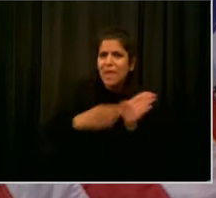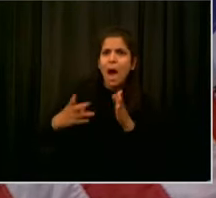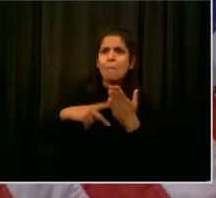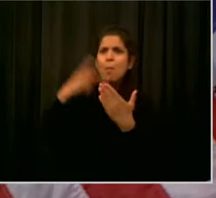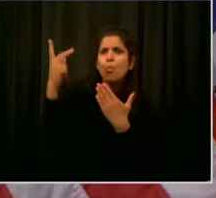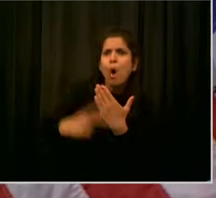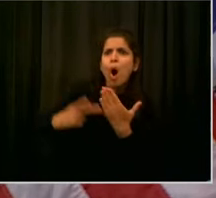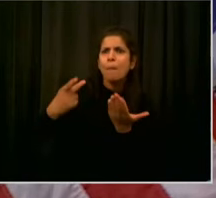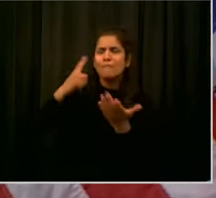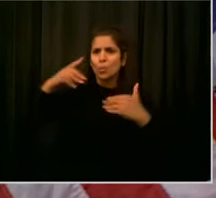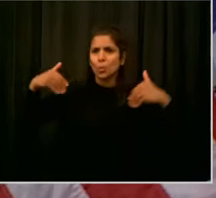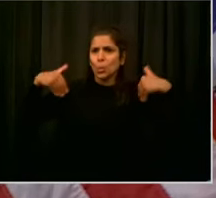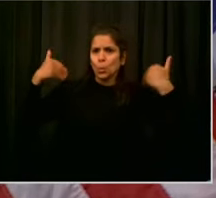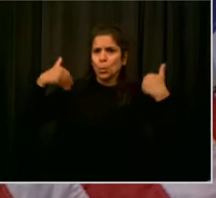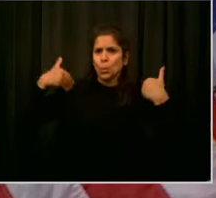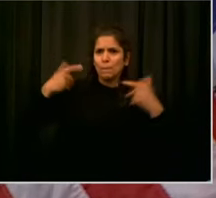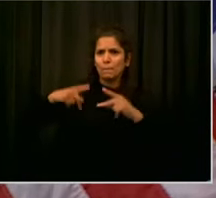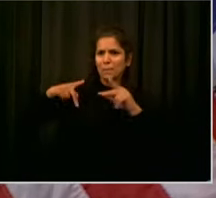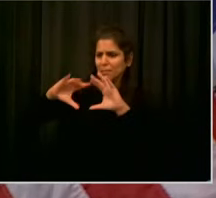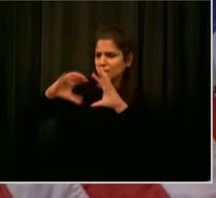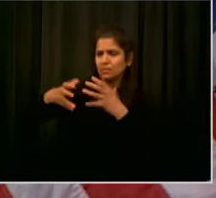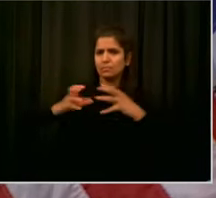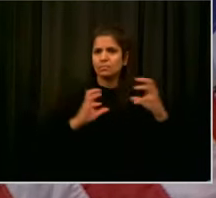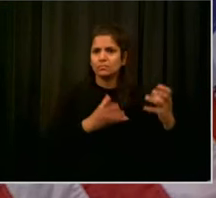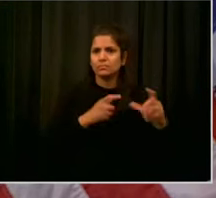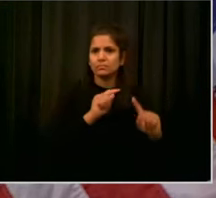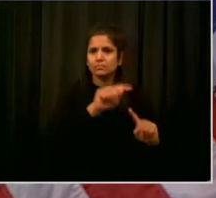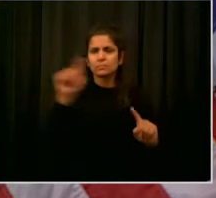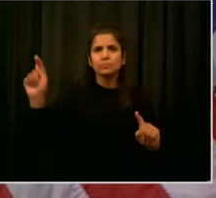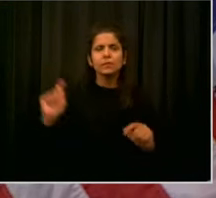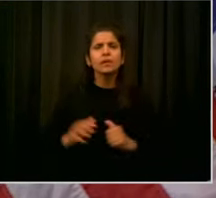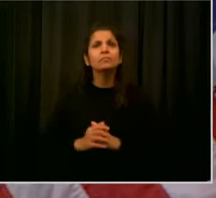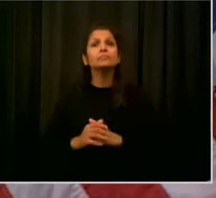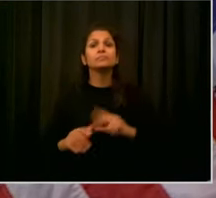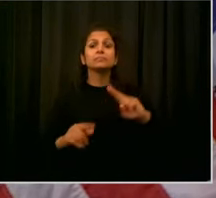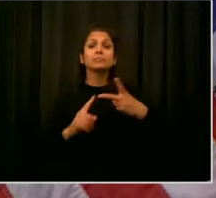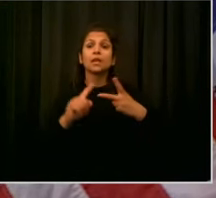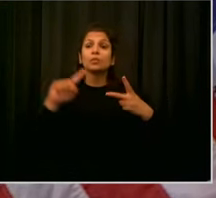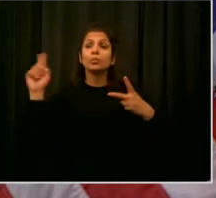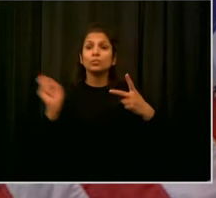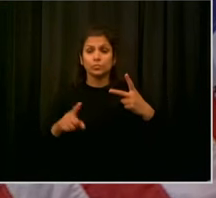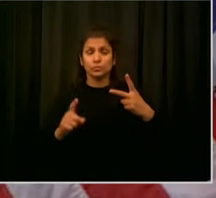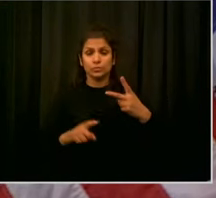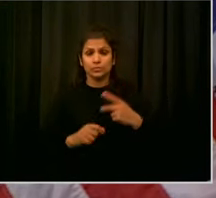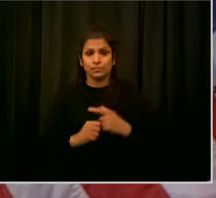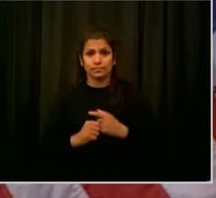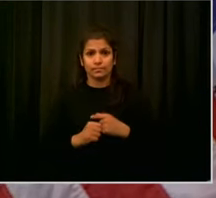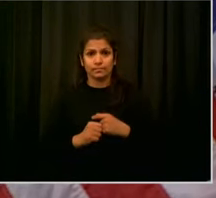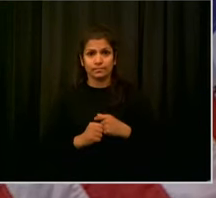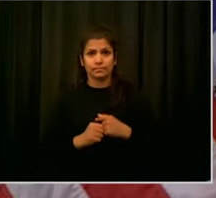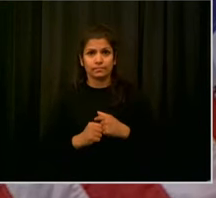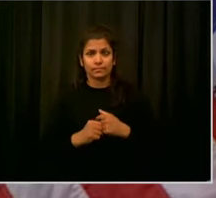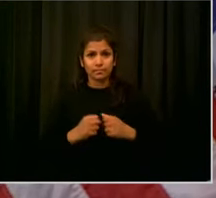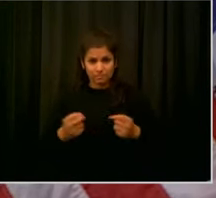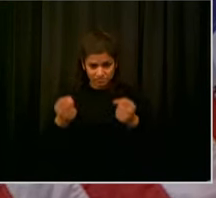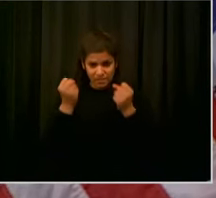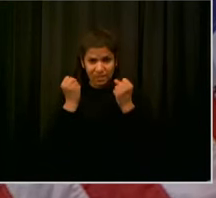is about these calls that we're hearing about defunding the NYPD,